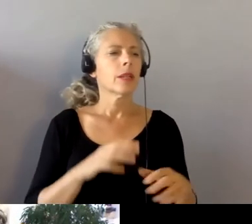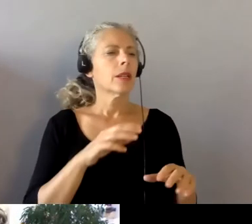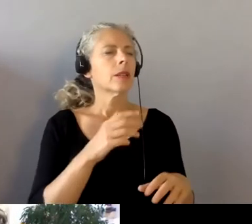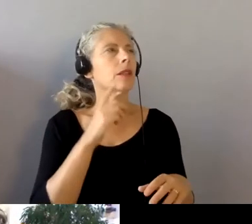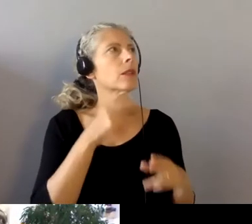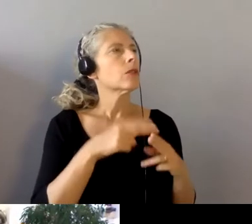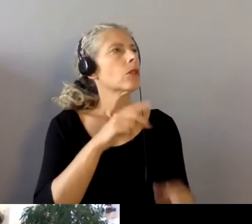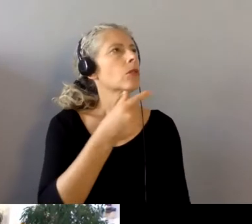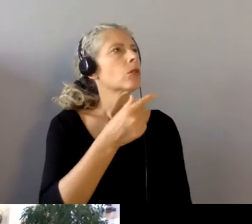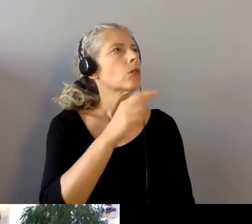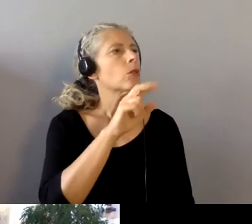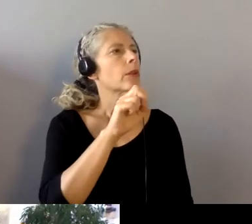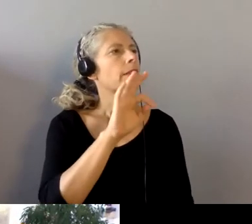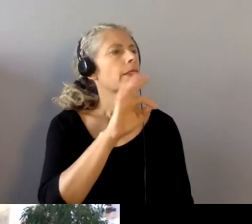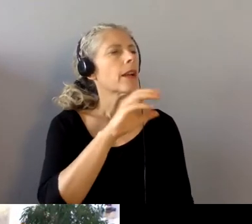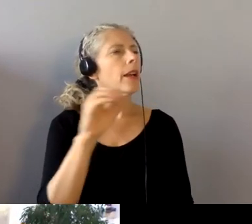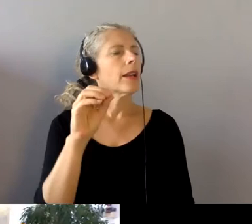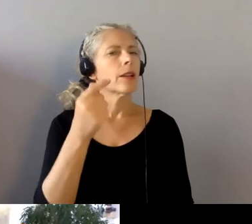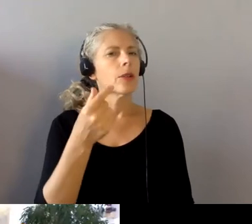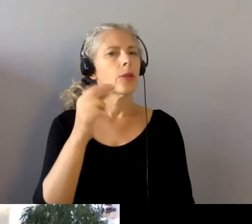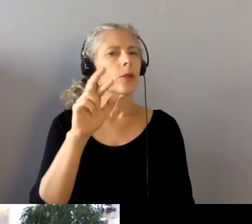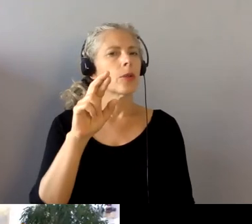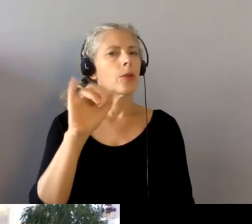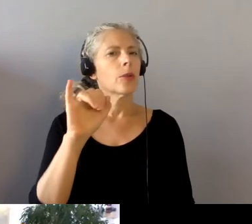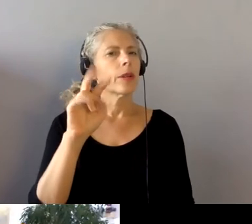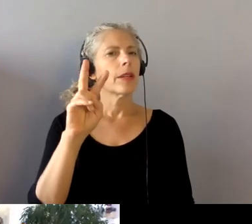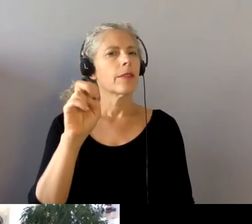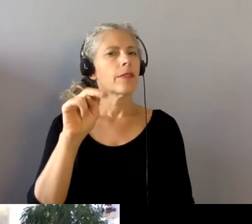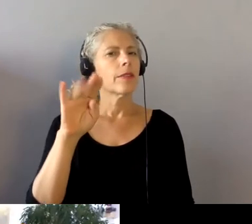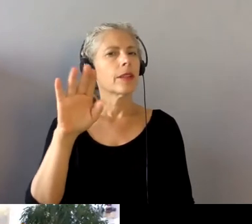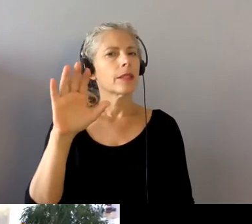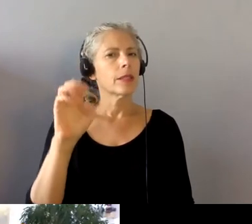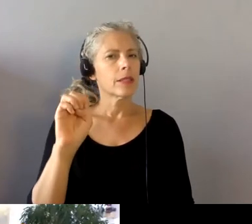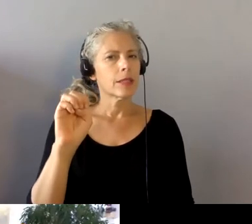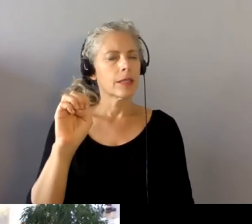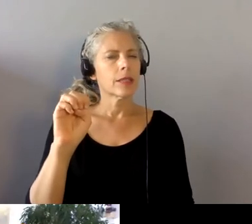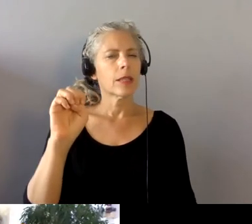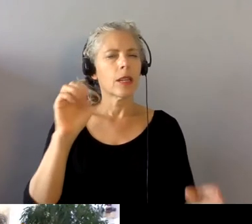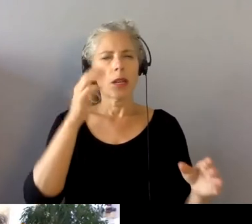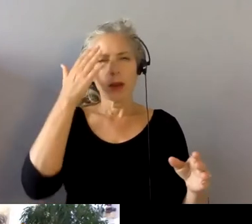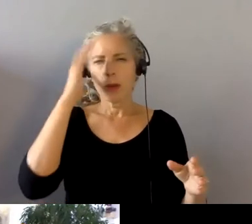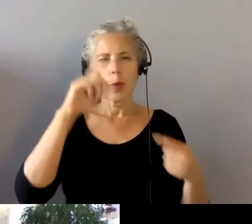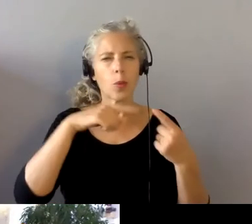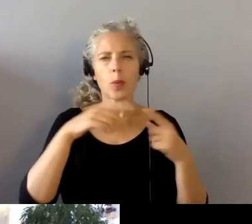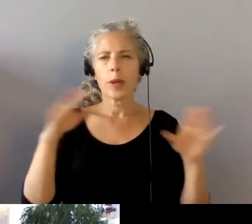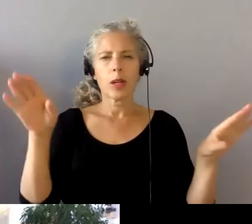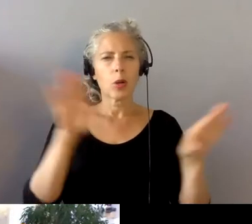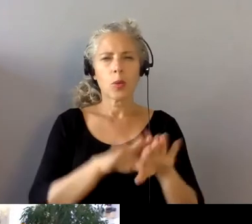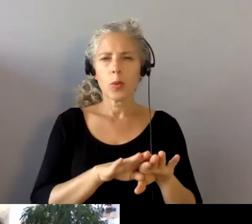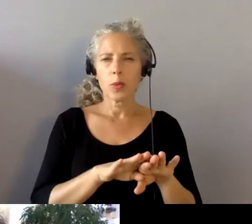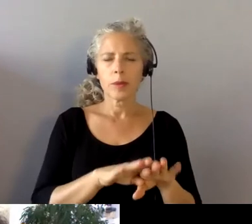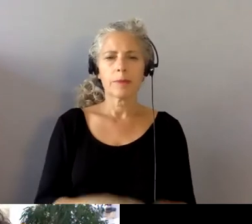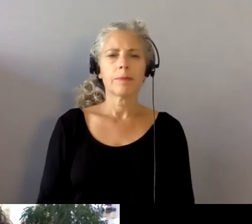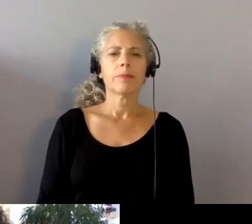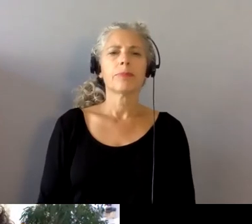think. Grief and Grievance at the New Museum. I don't remember when it closes, but I'm sure someone can tell us in the chat.